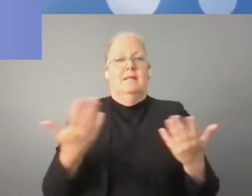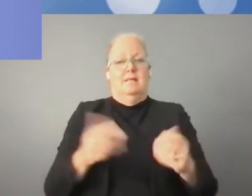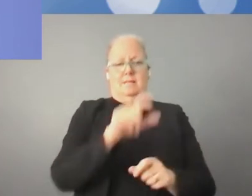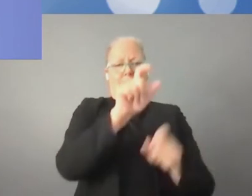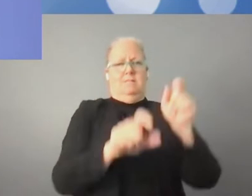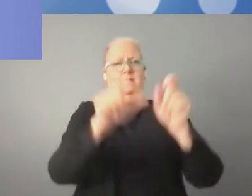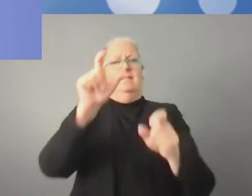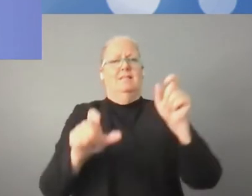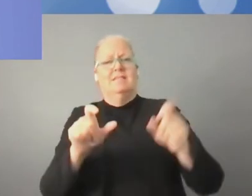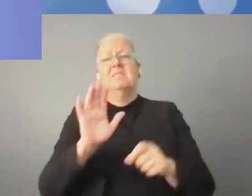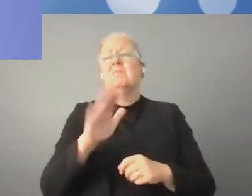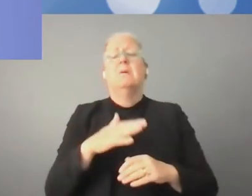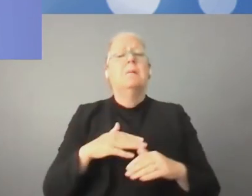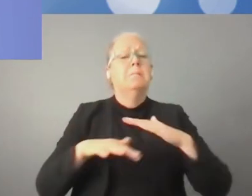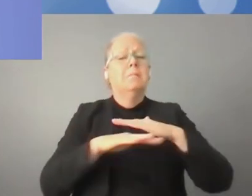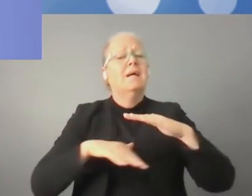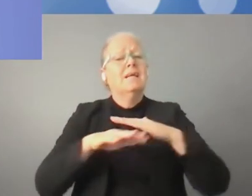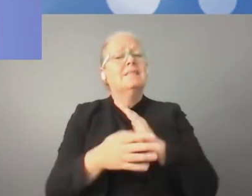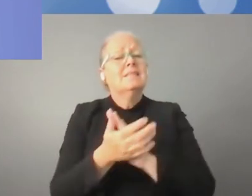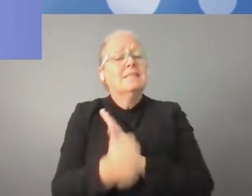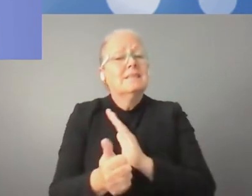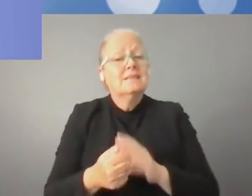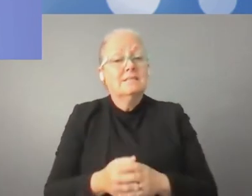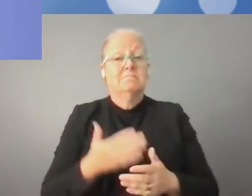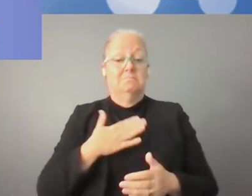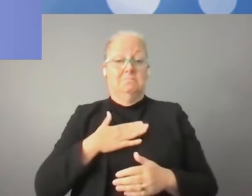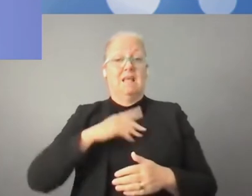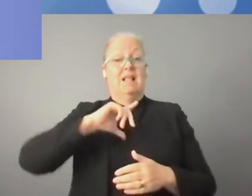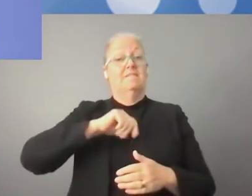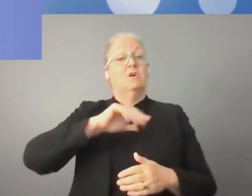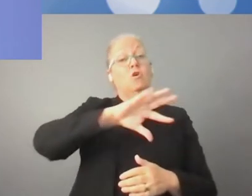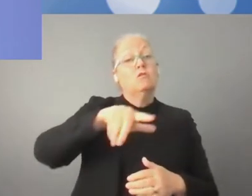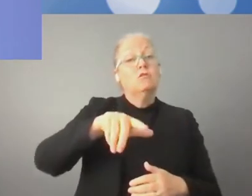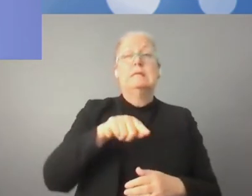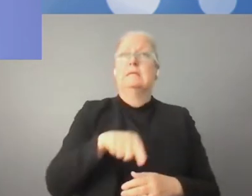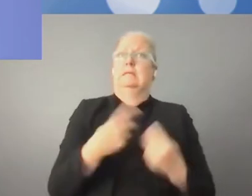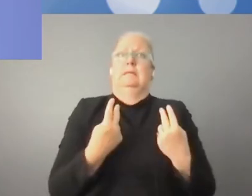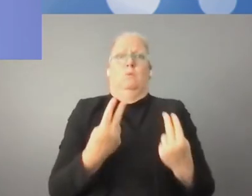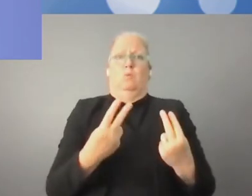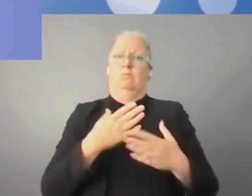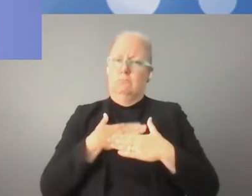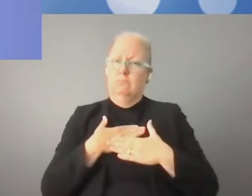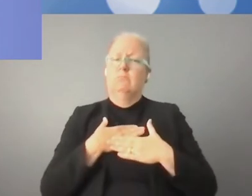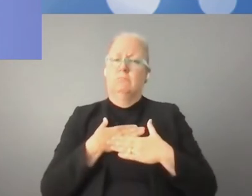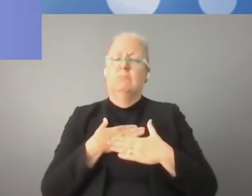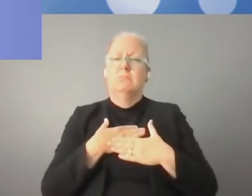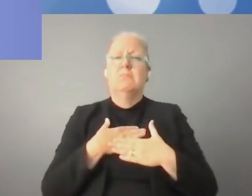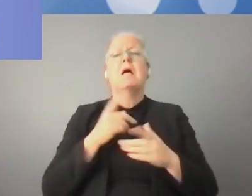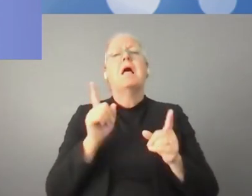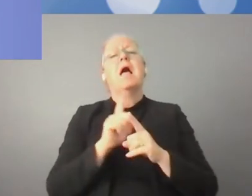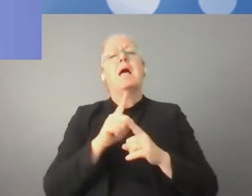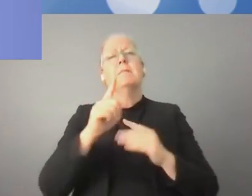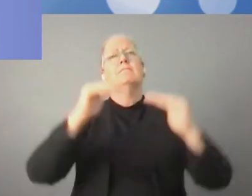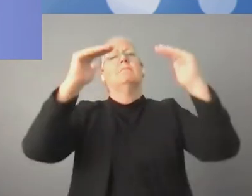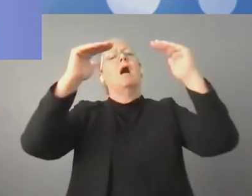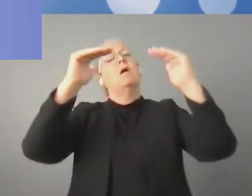skills we need to upgrade in latvia this is one of the priorities for us mid-level skills but also we need more ict